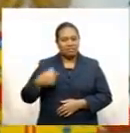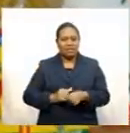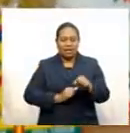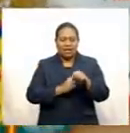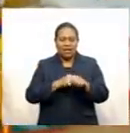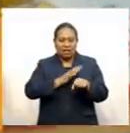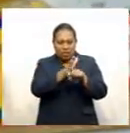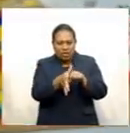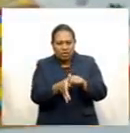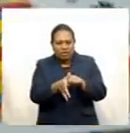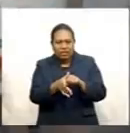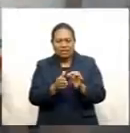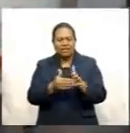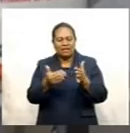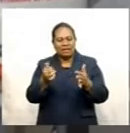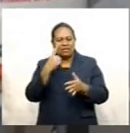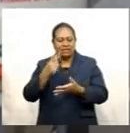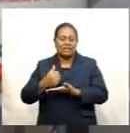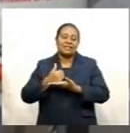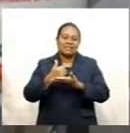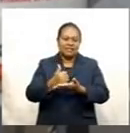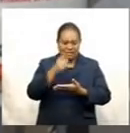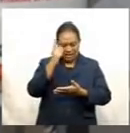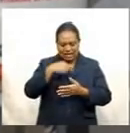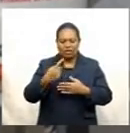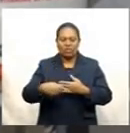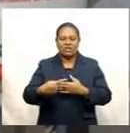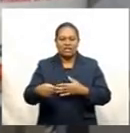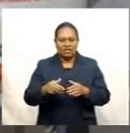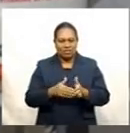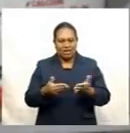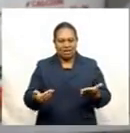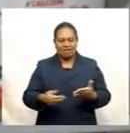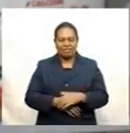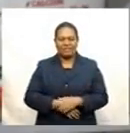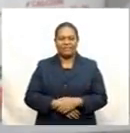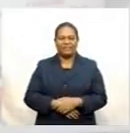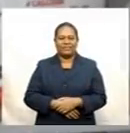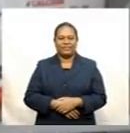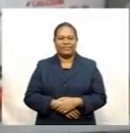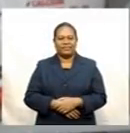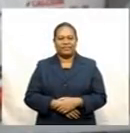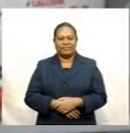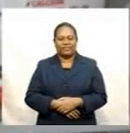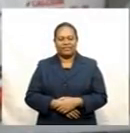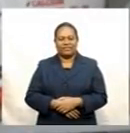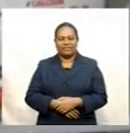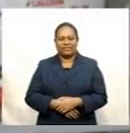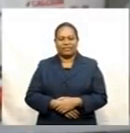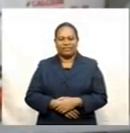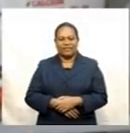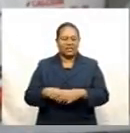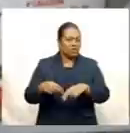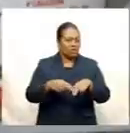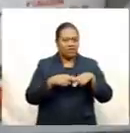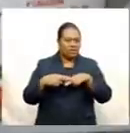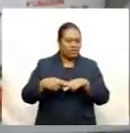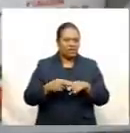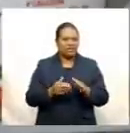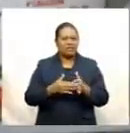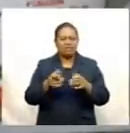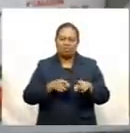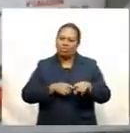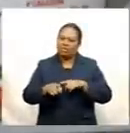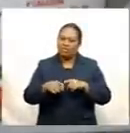to the villages, the assistance will help sustain them for the time being. We stay in the village, but like it's helped the